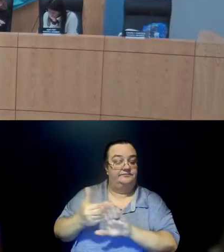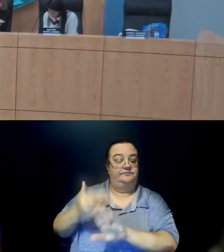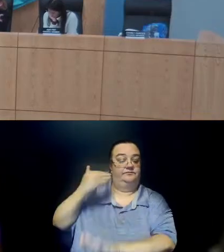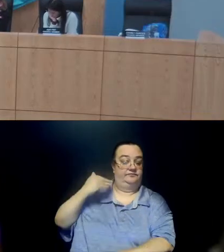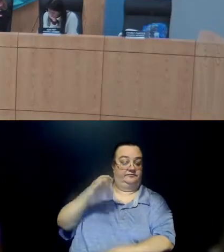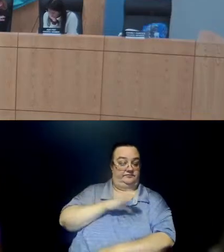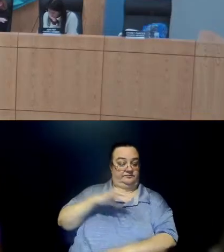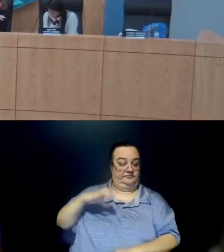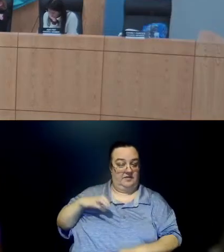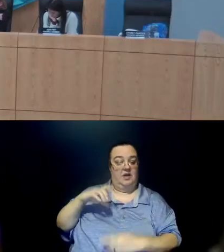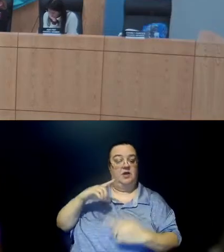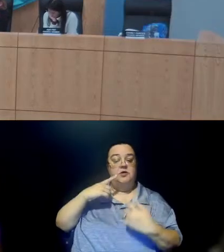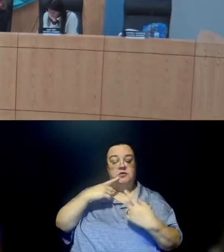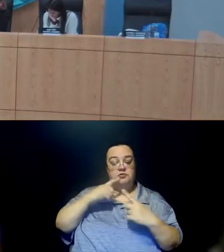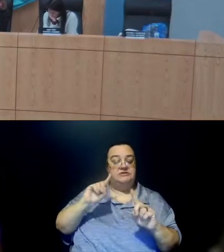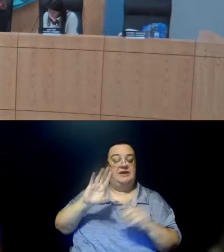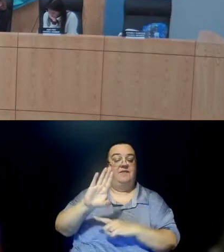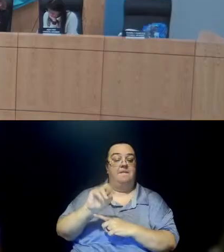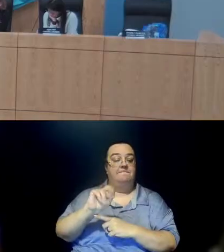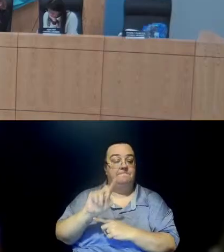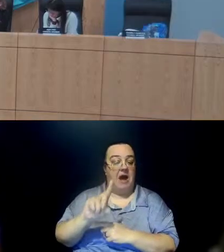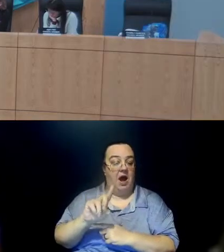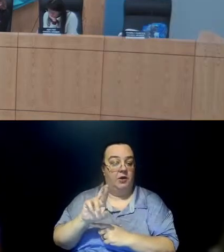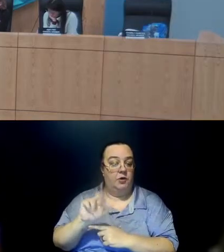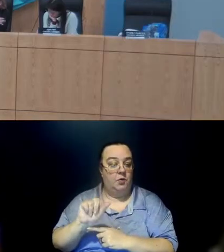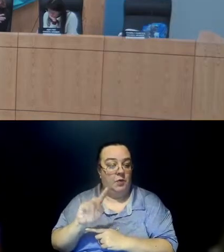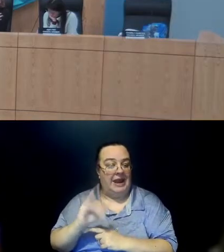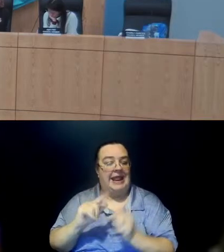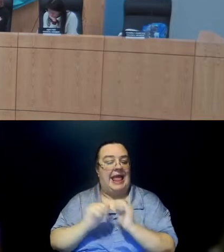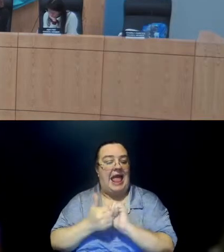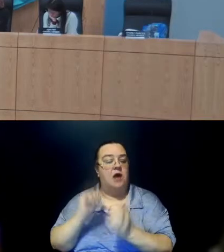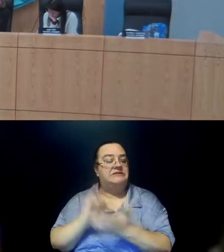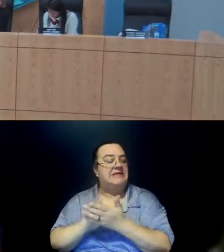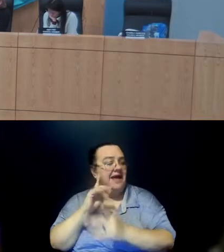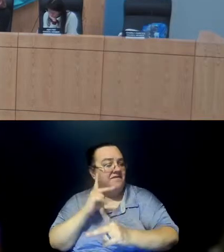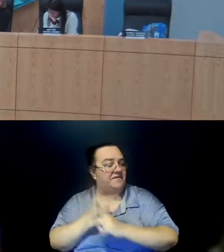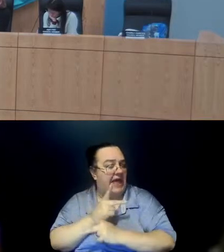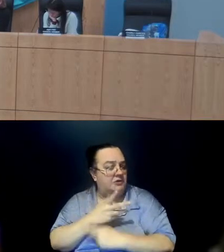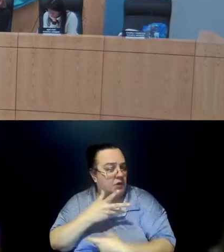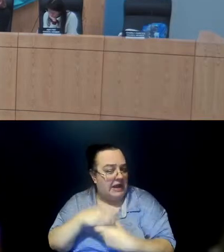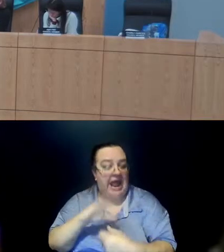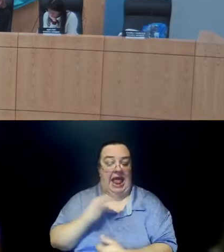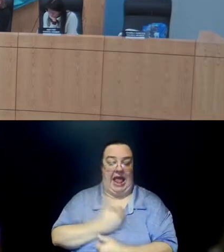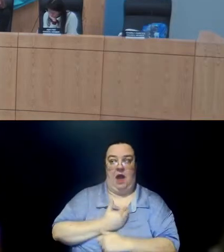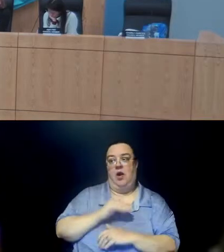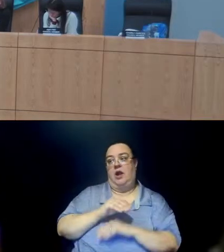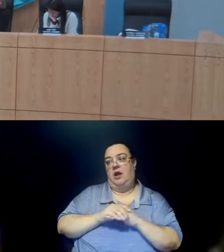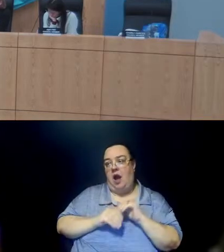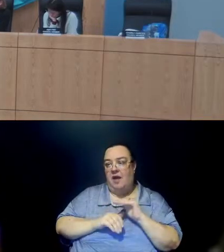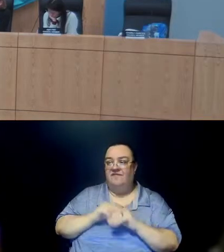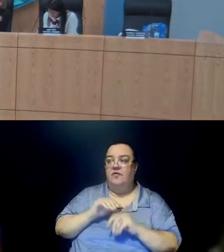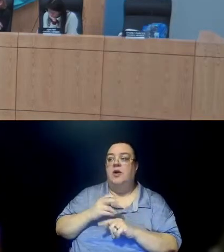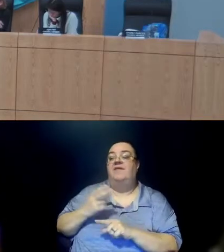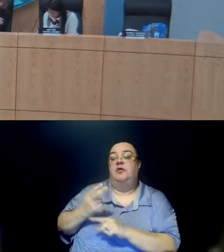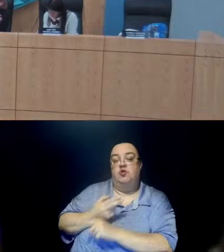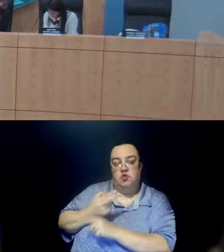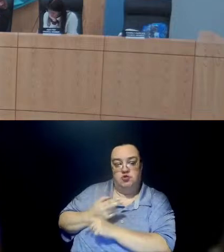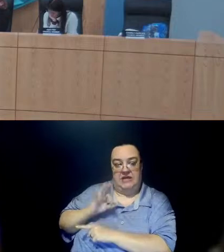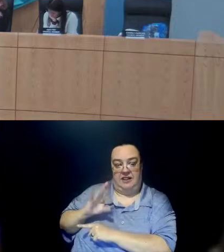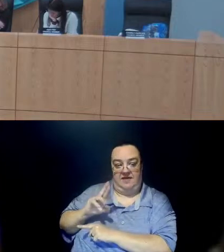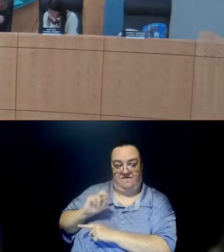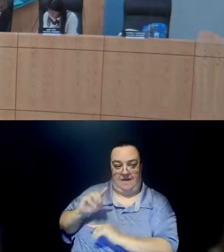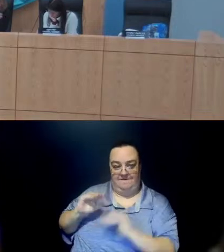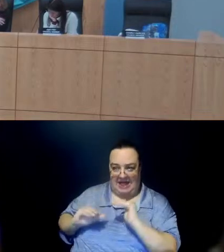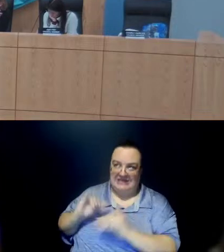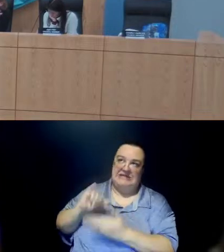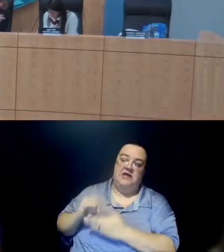a bond rating. And how does that factor into, like, our comfort level with dipping into the fund balance is one thing, but what